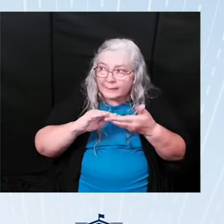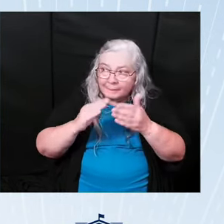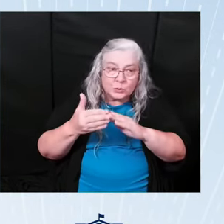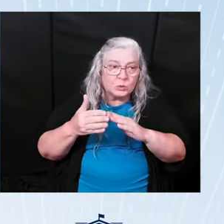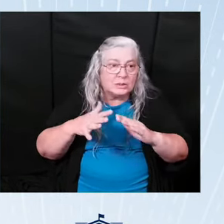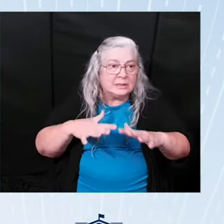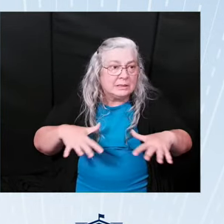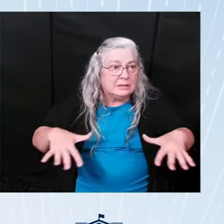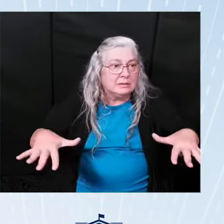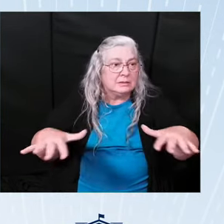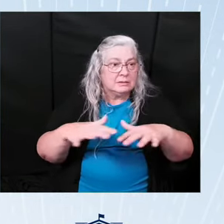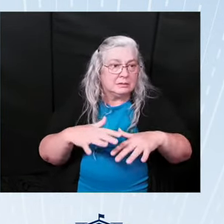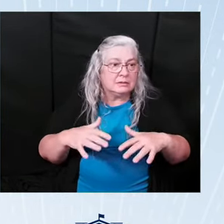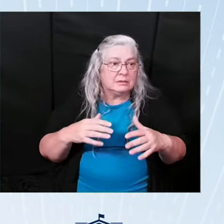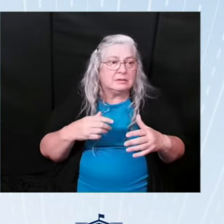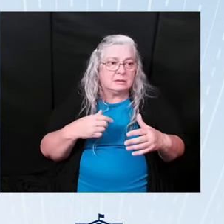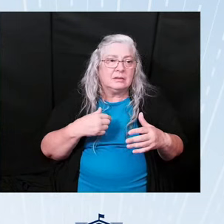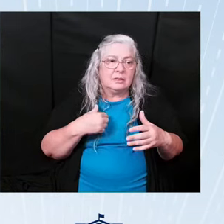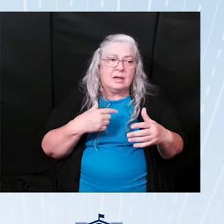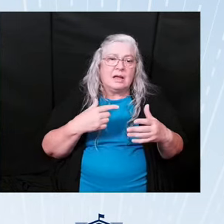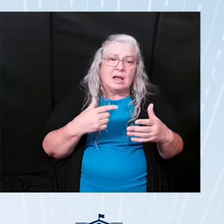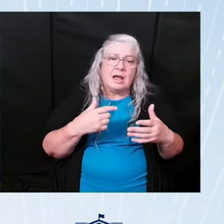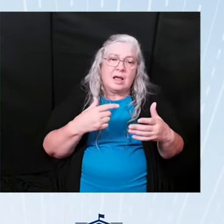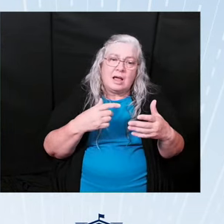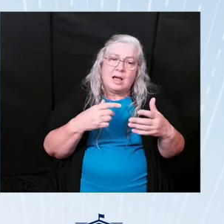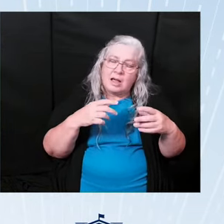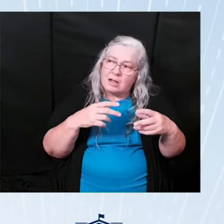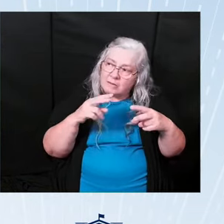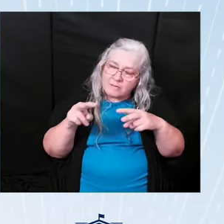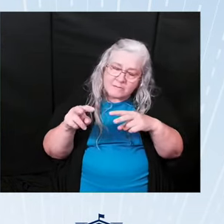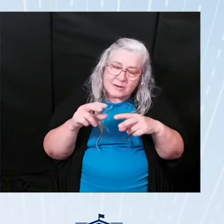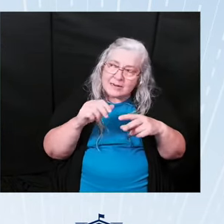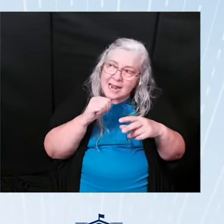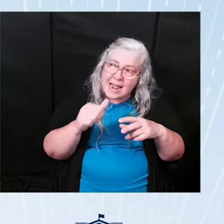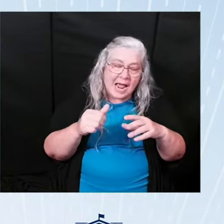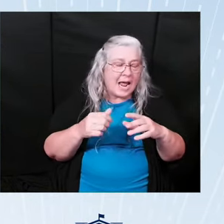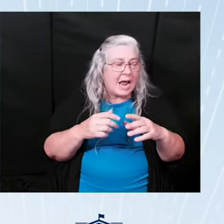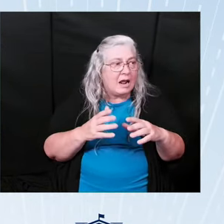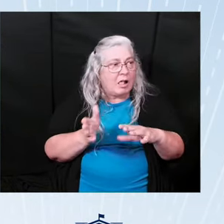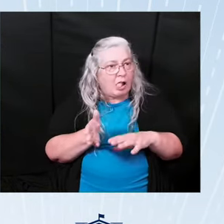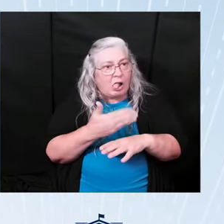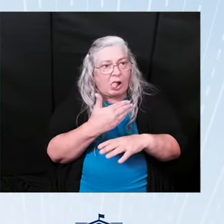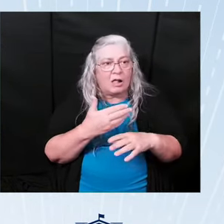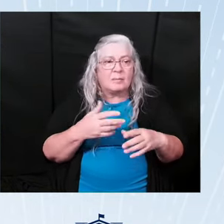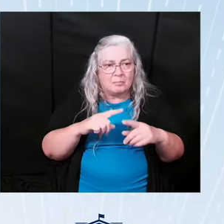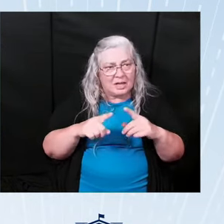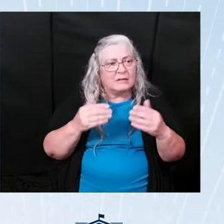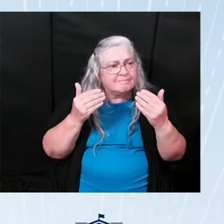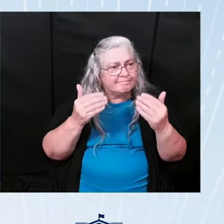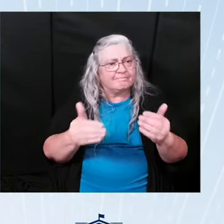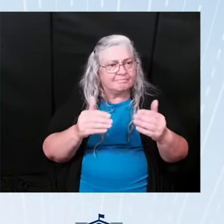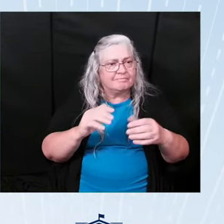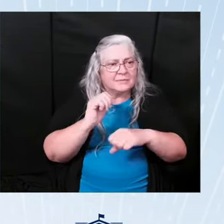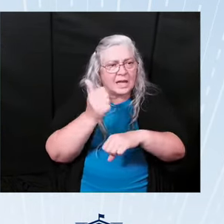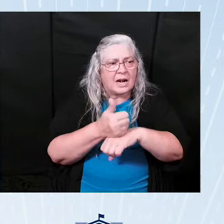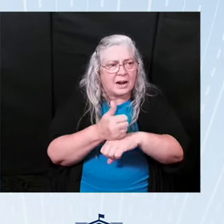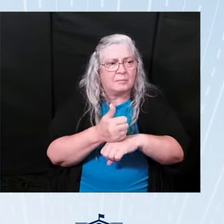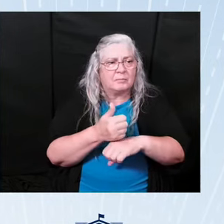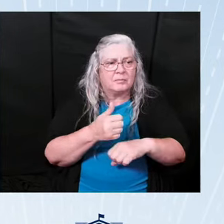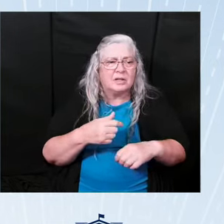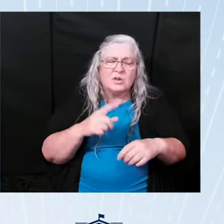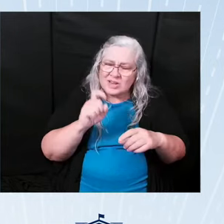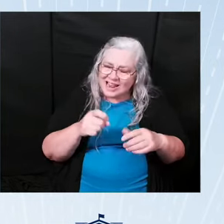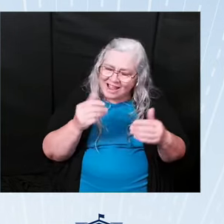to us. The president says we cannot go forward in America if we do not go forward together. And when we do this, no one will be left